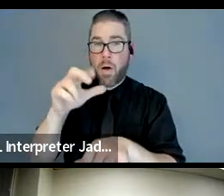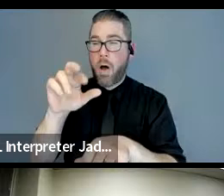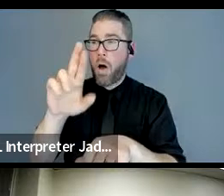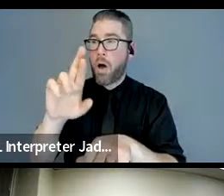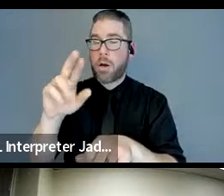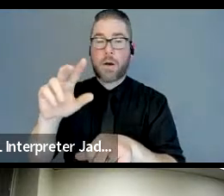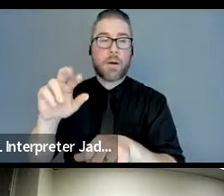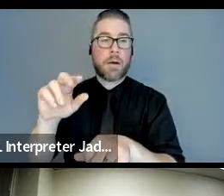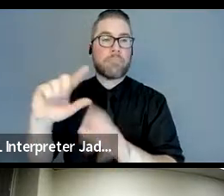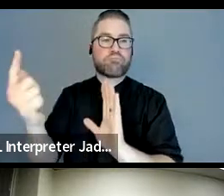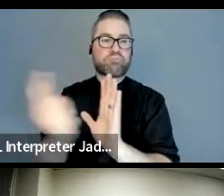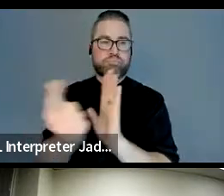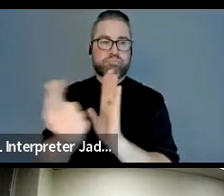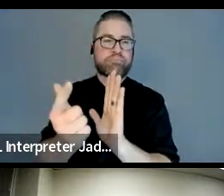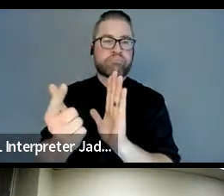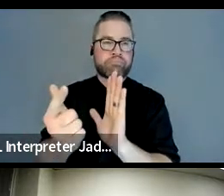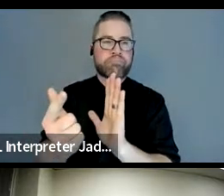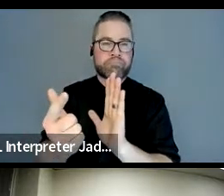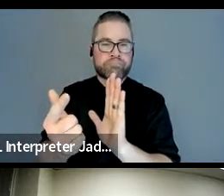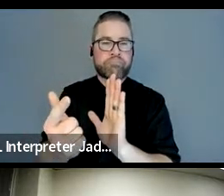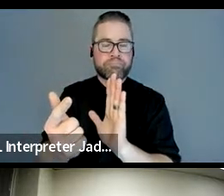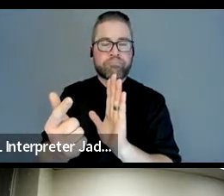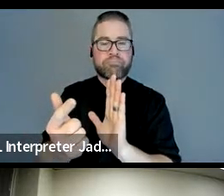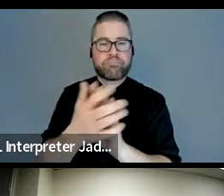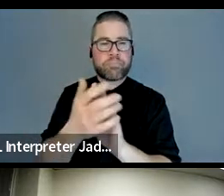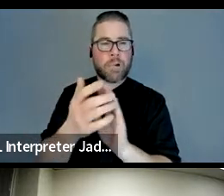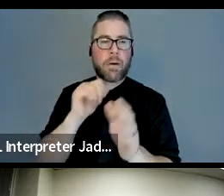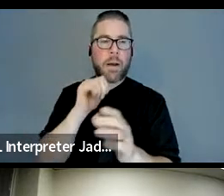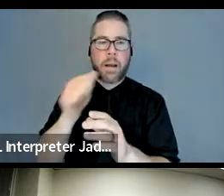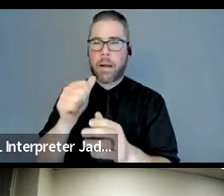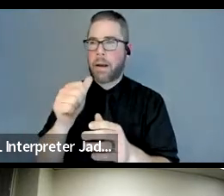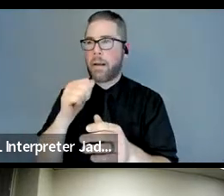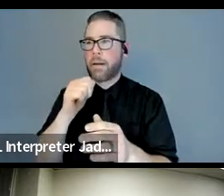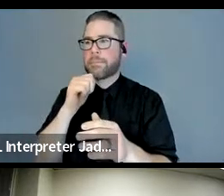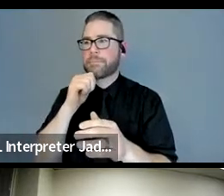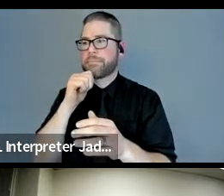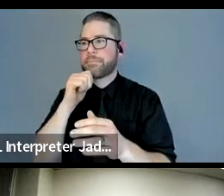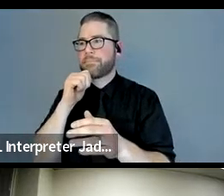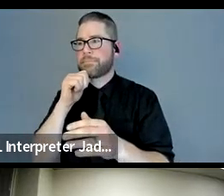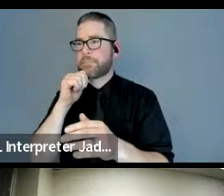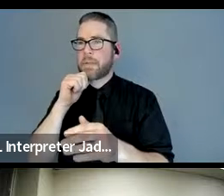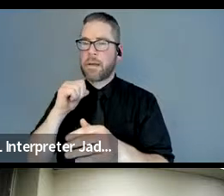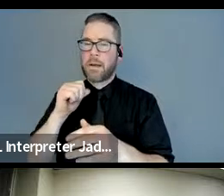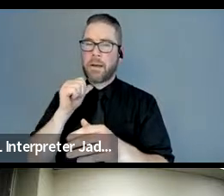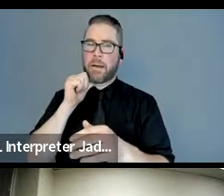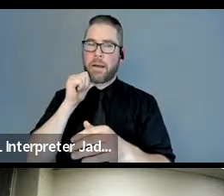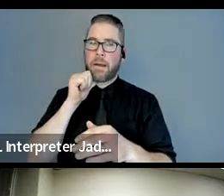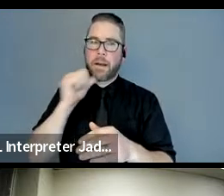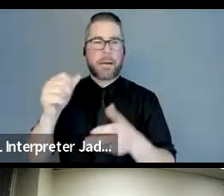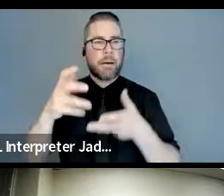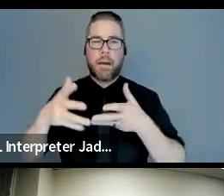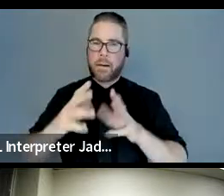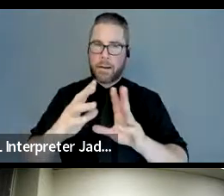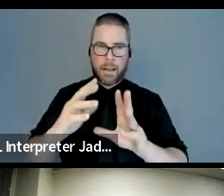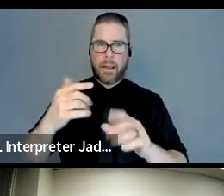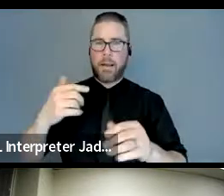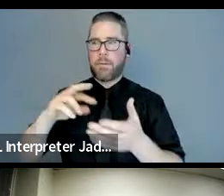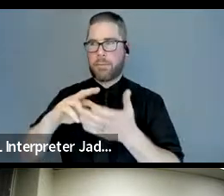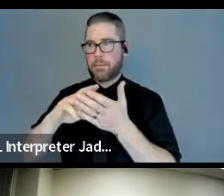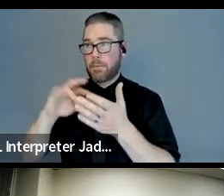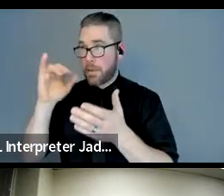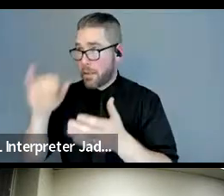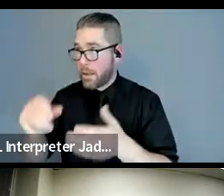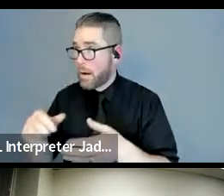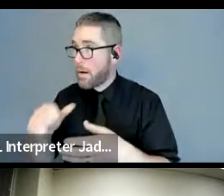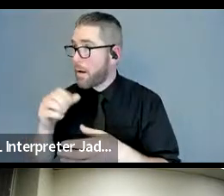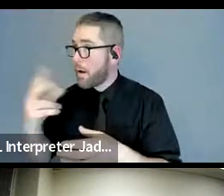when we were told that those costs were ineligible, we had to go back to the drawing board and rescope the entire project because we